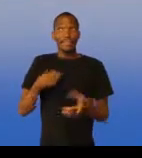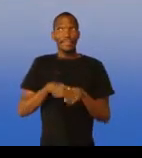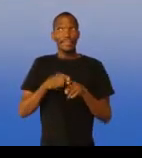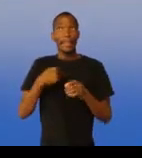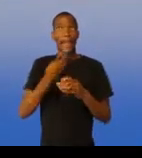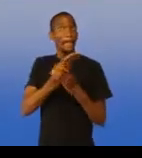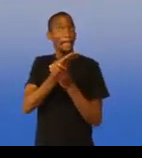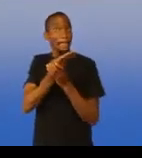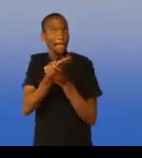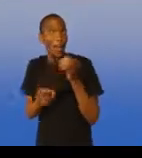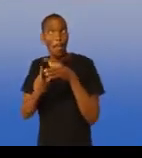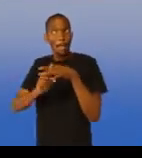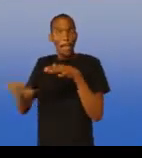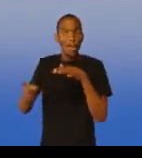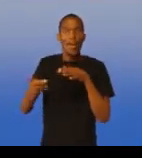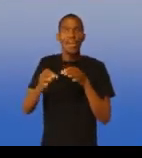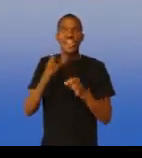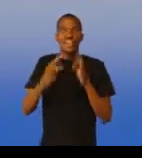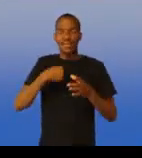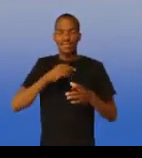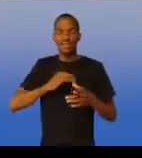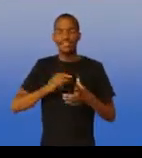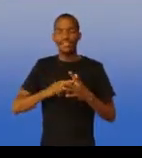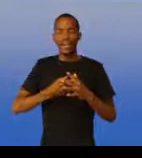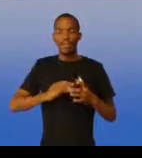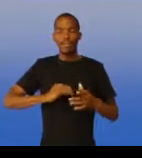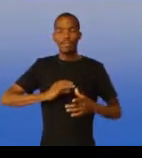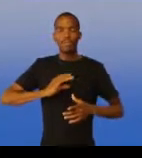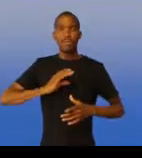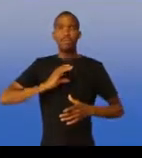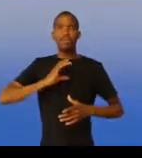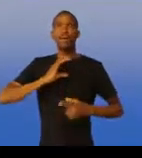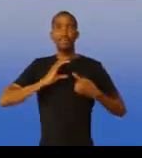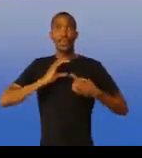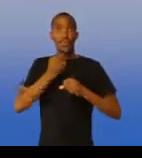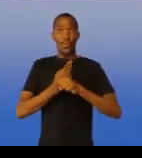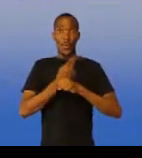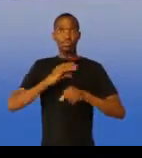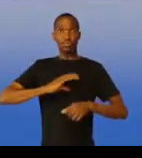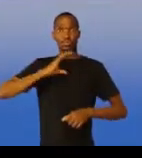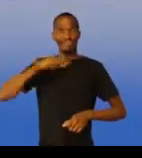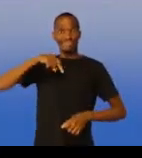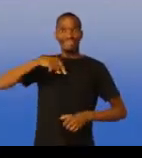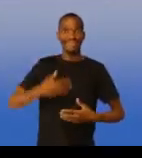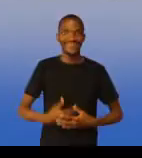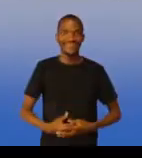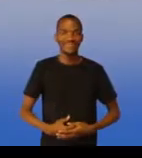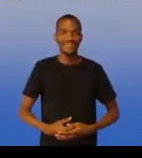something. But when I get my confidence, I grab it and I utilize it.